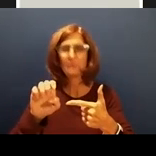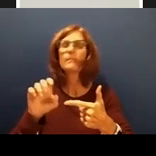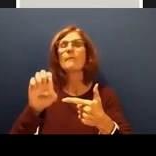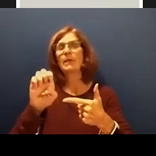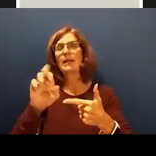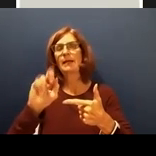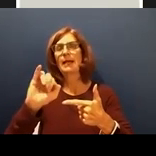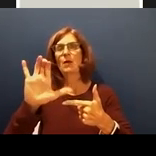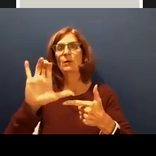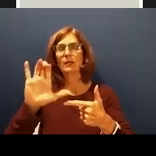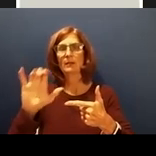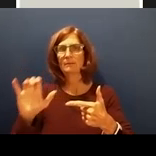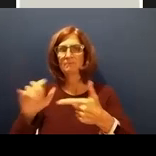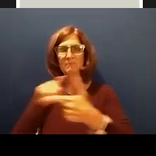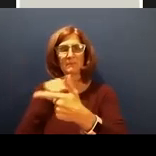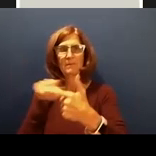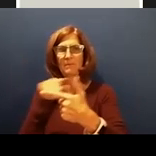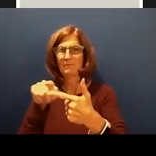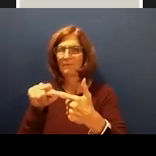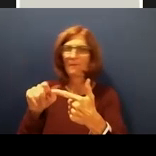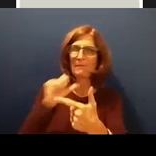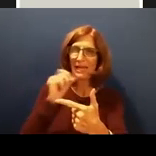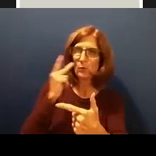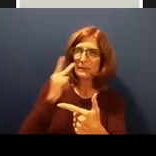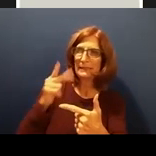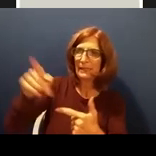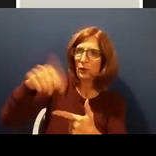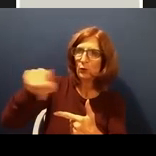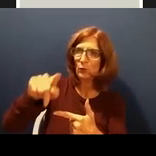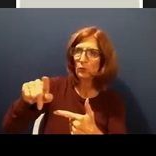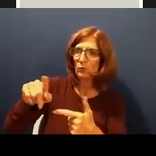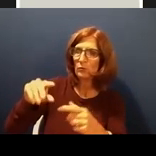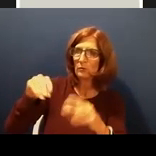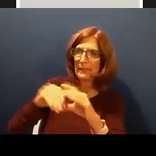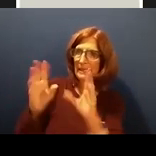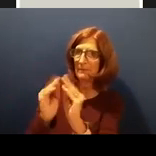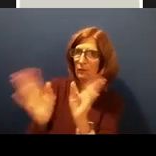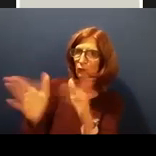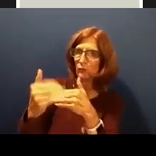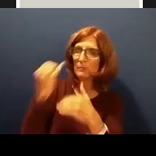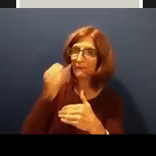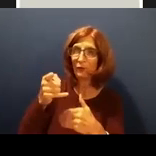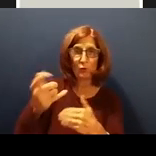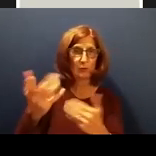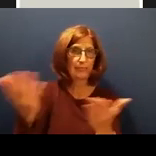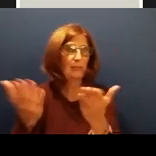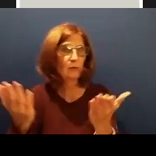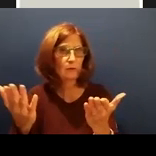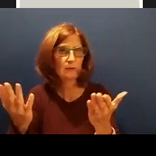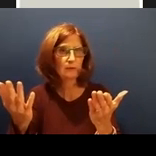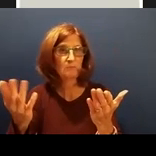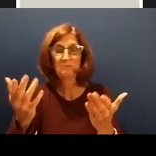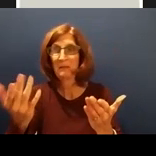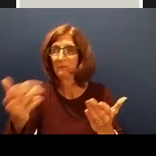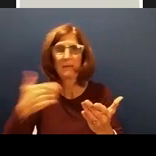Cook. I don't see either of you in the meeting room. So if you are in the meeting room and perhaps listed under a